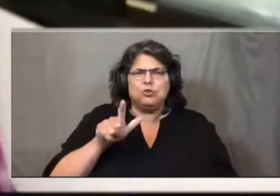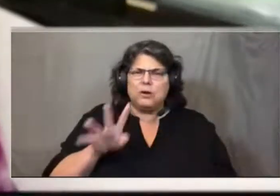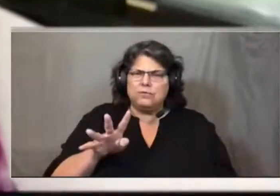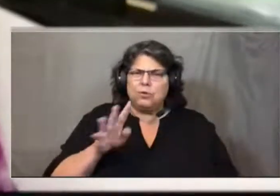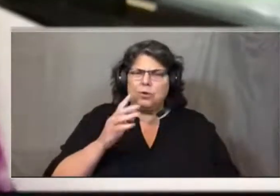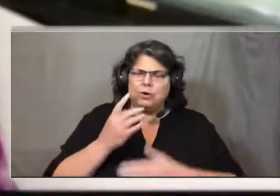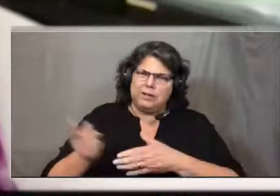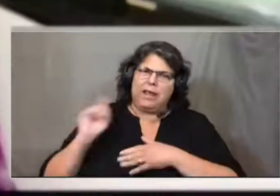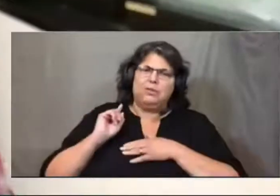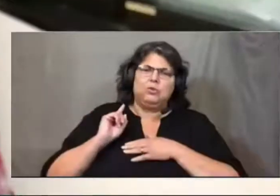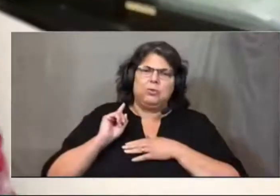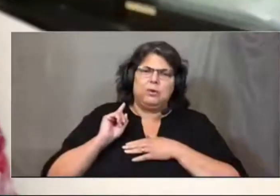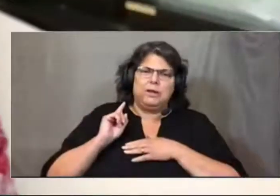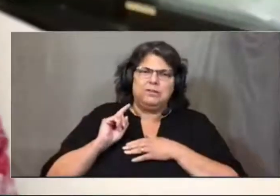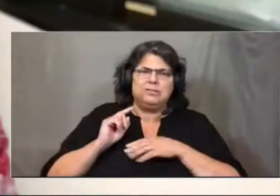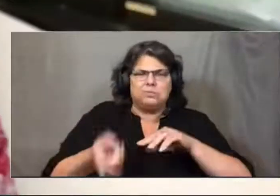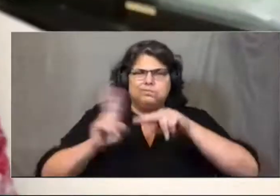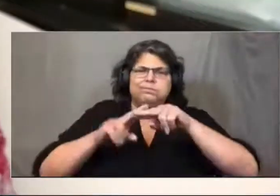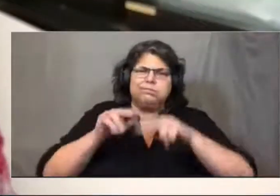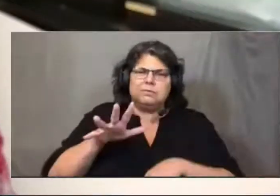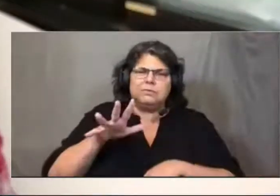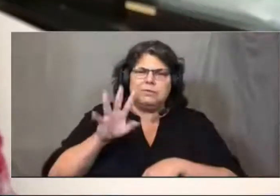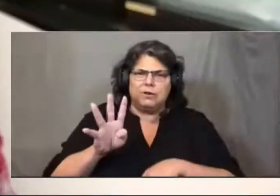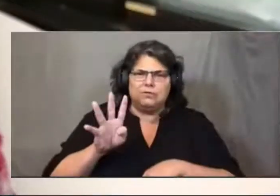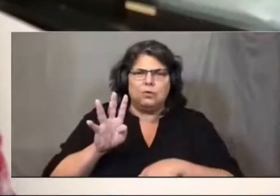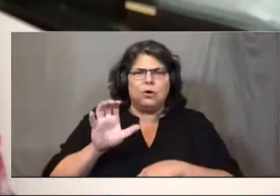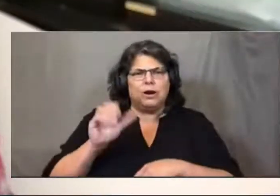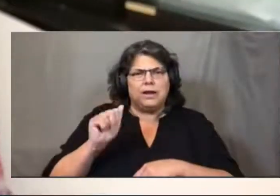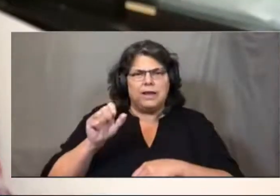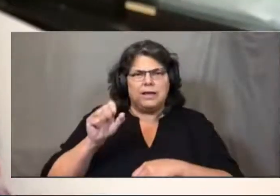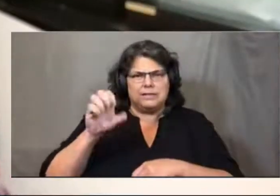54 more. We have 69 people in